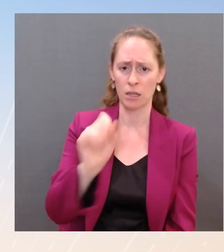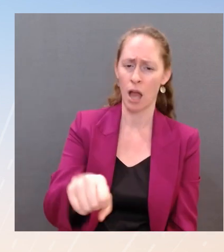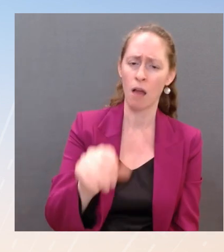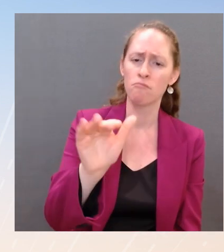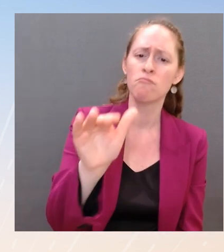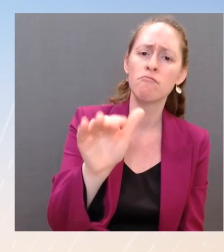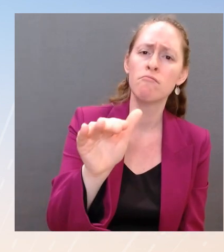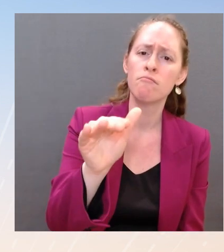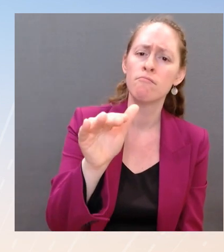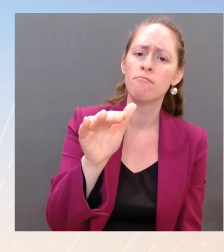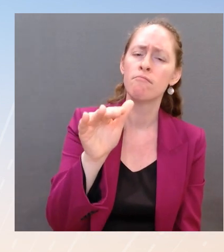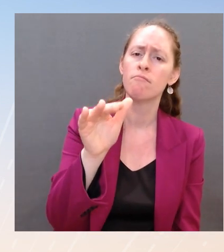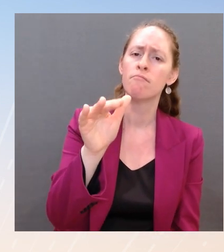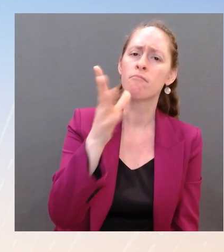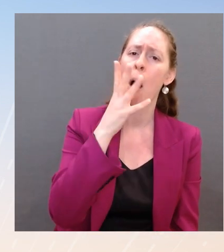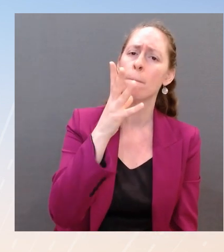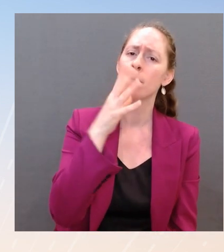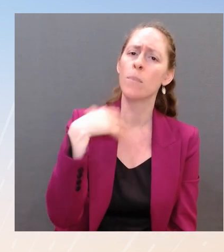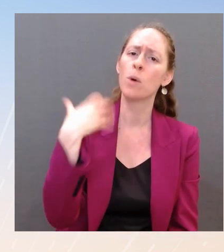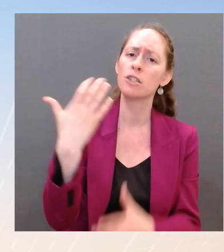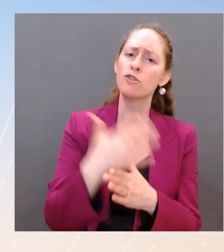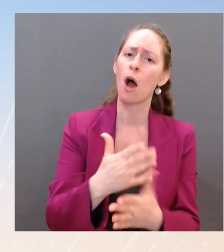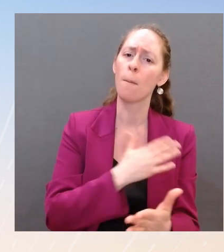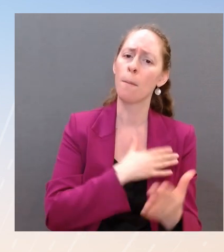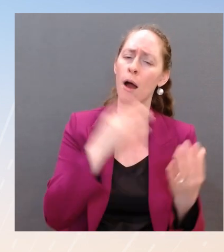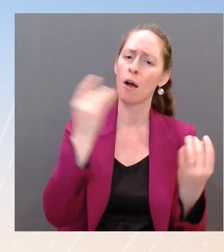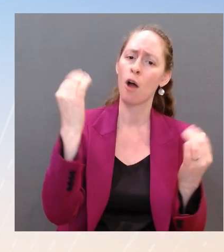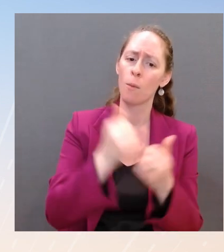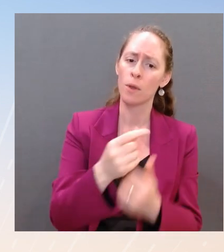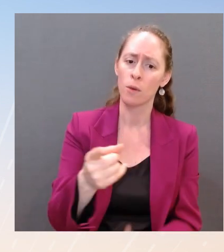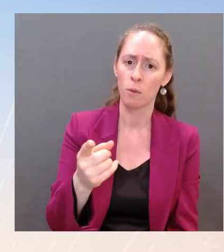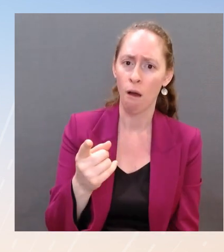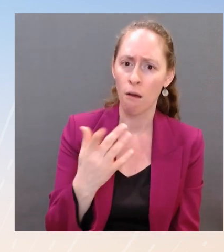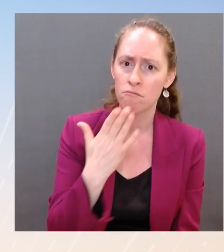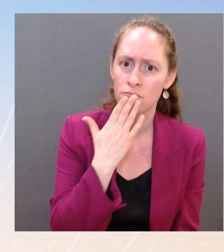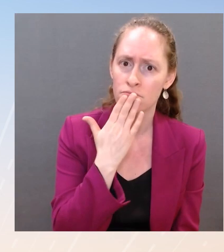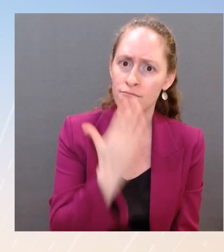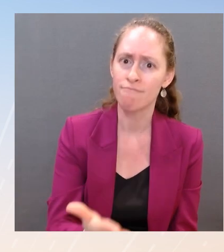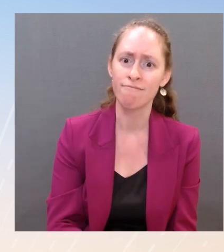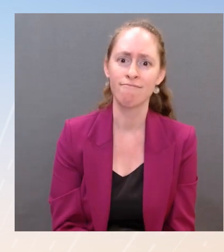that is all I need. So thank you.